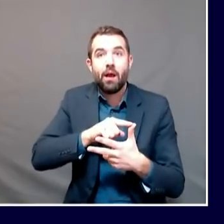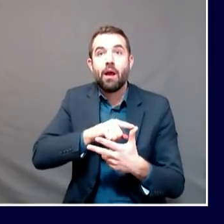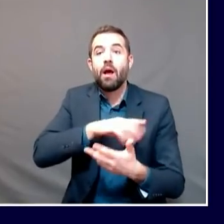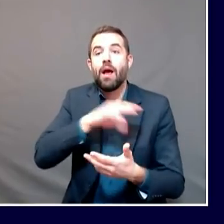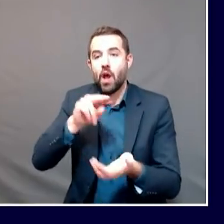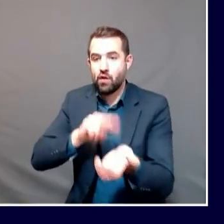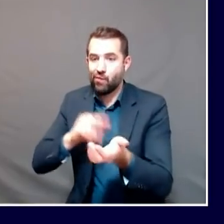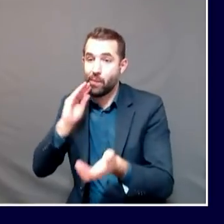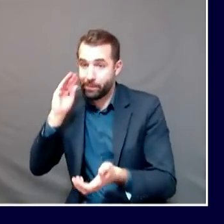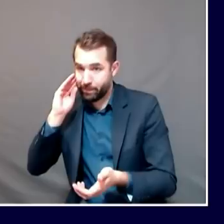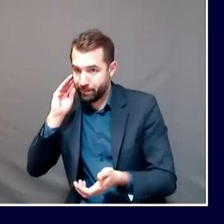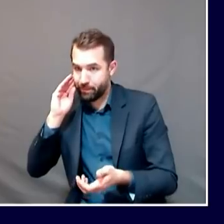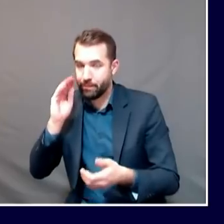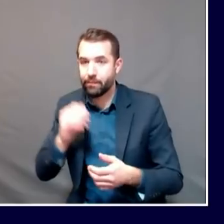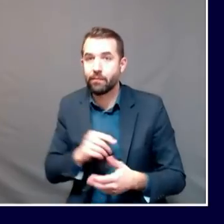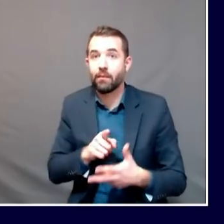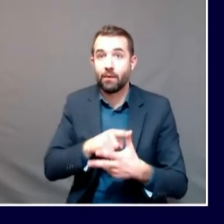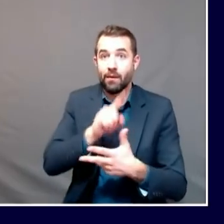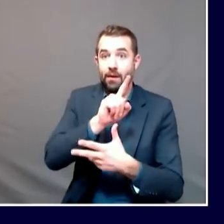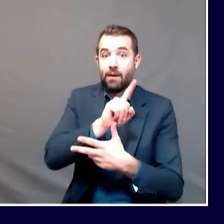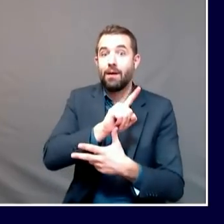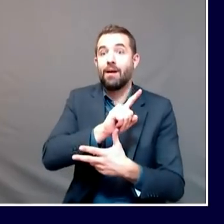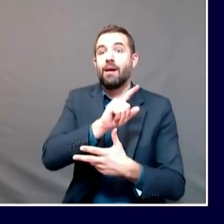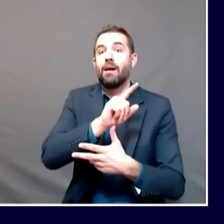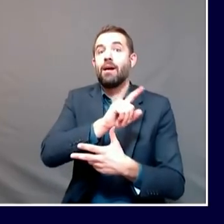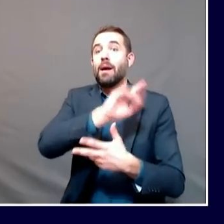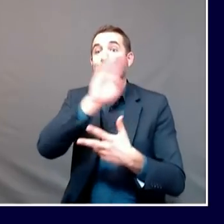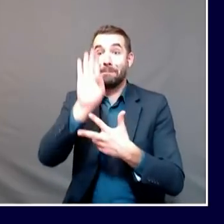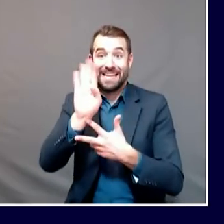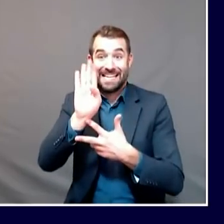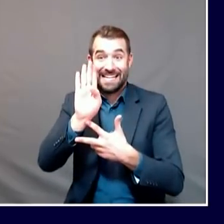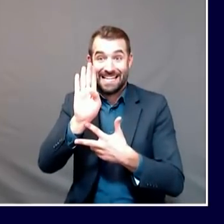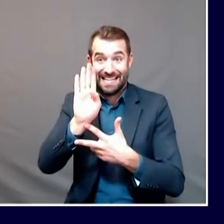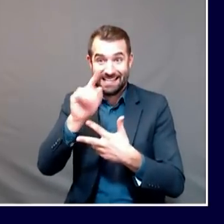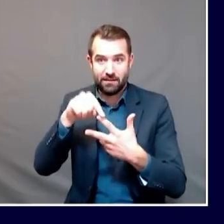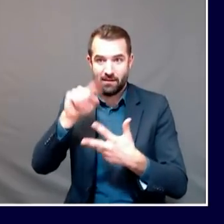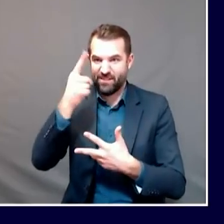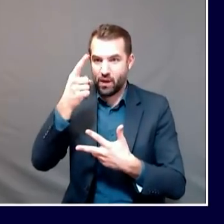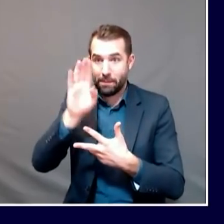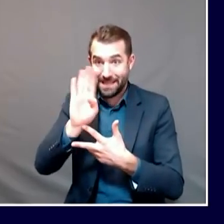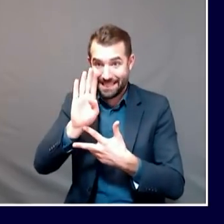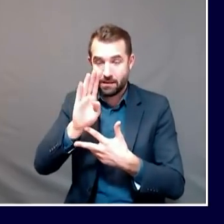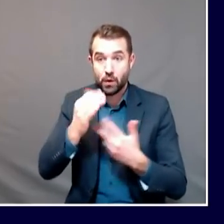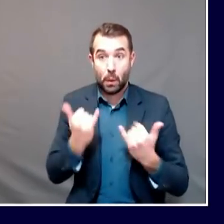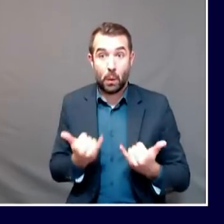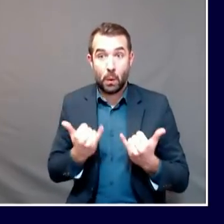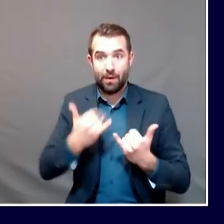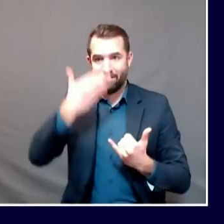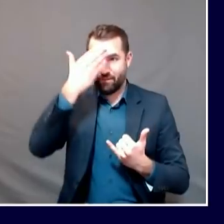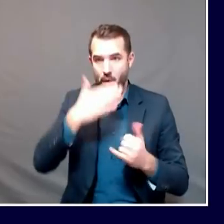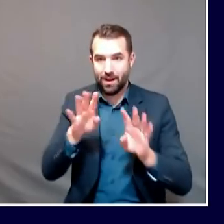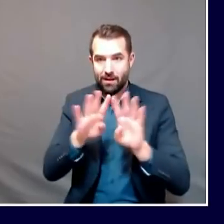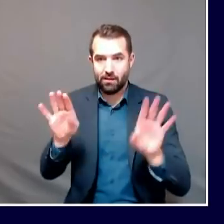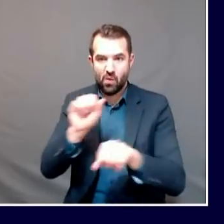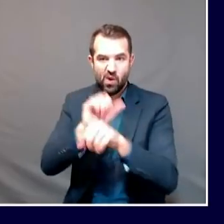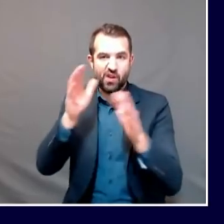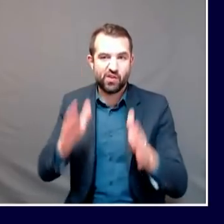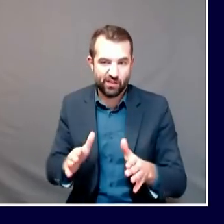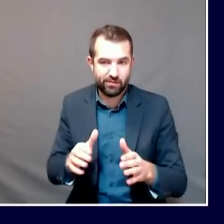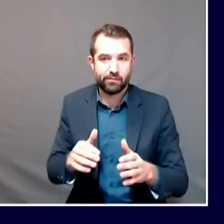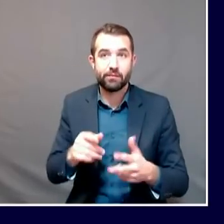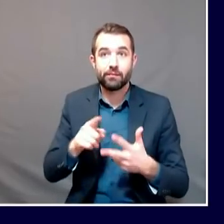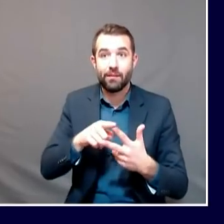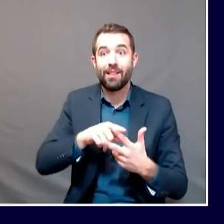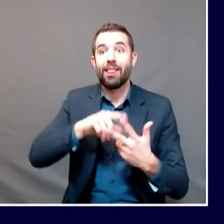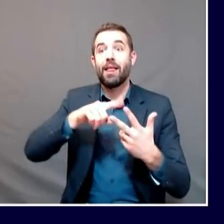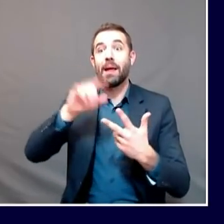There's 1B, which as currently conceived, focuses on essential or frontline workers, and 1C, which focuses